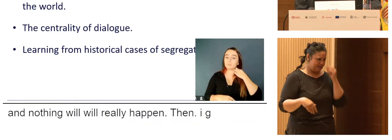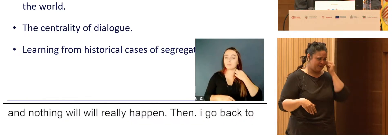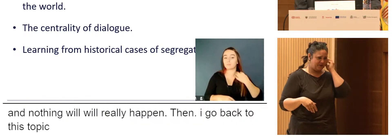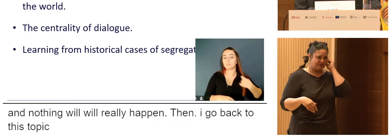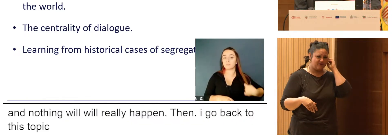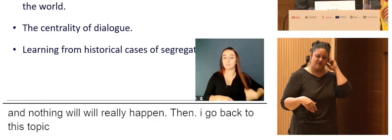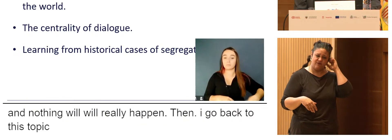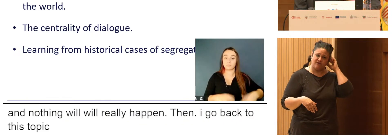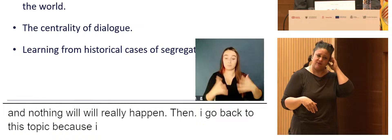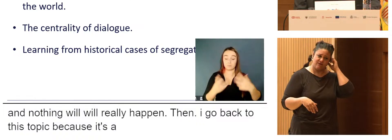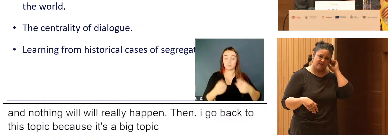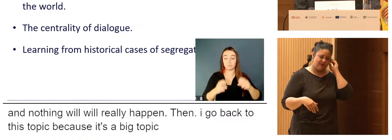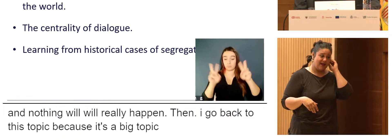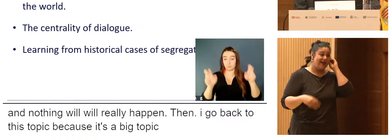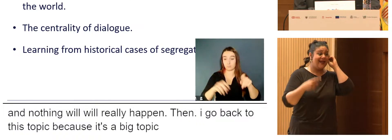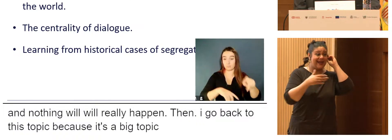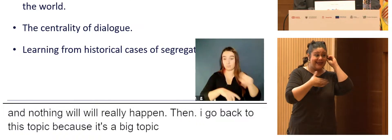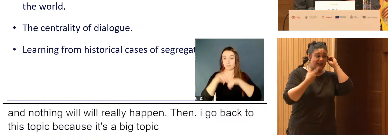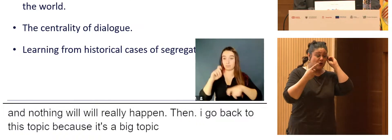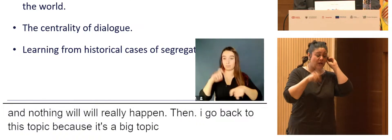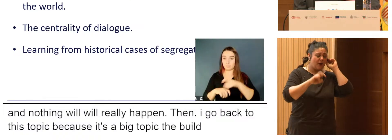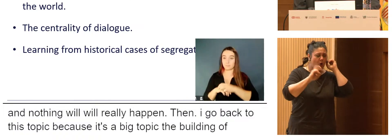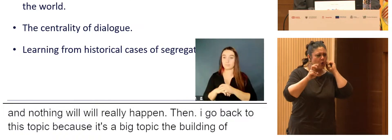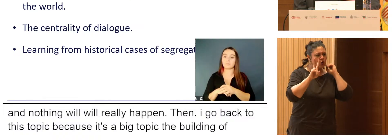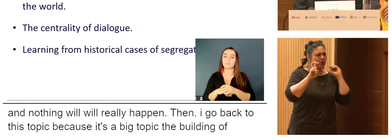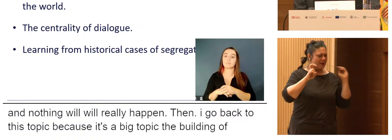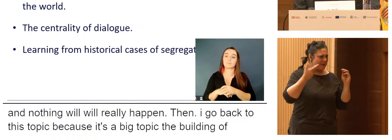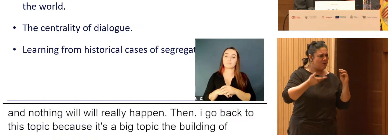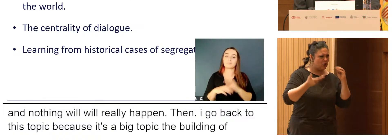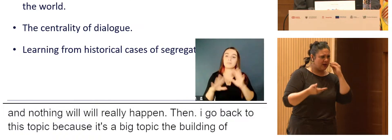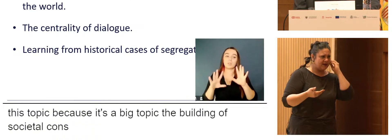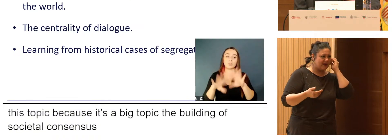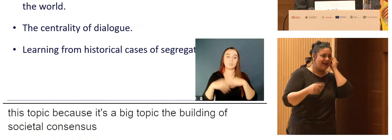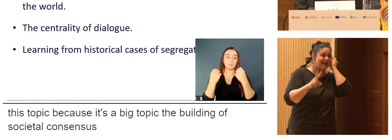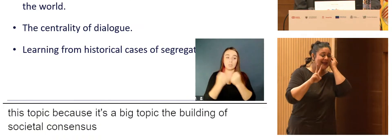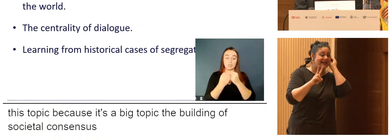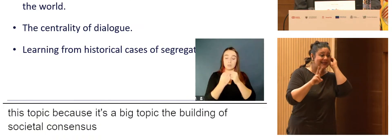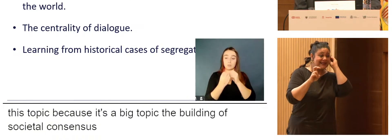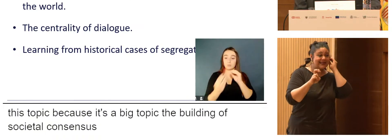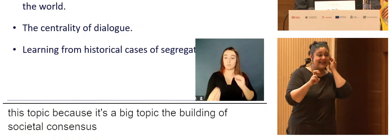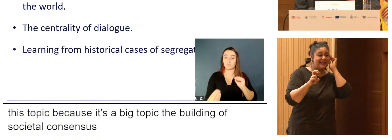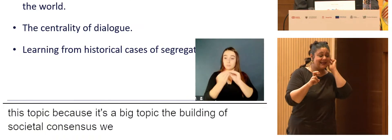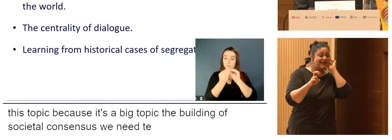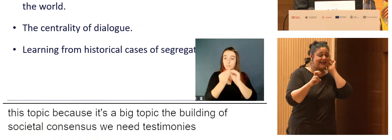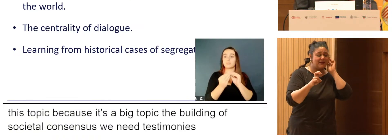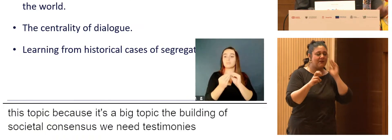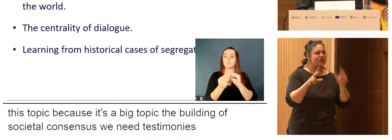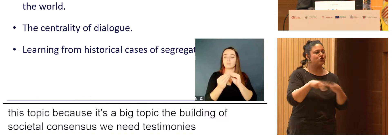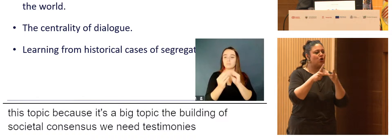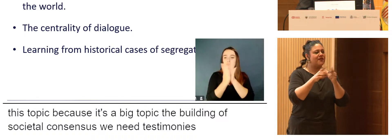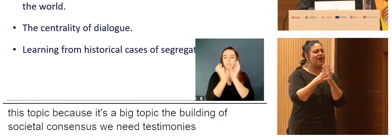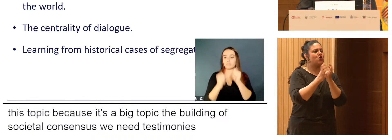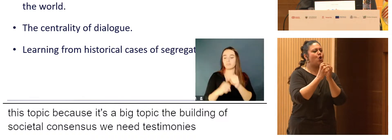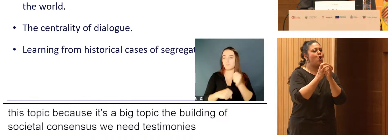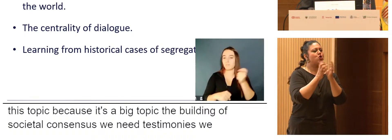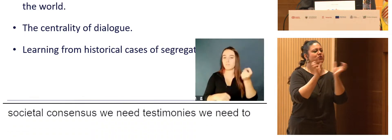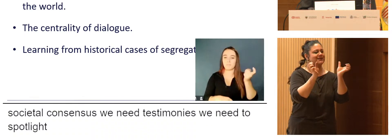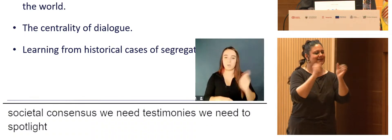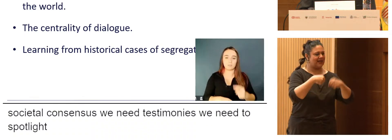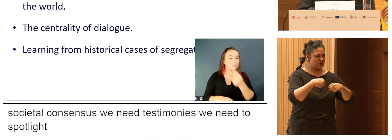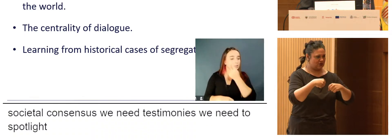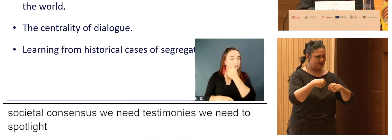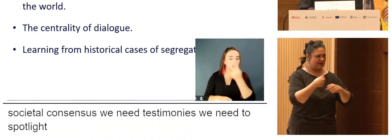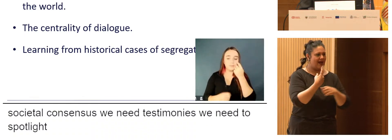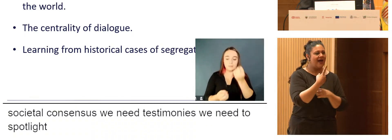it's a big topic, the building of societal consensus. We need testimonies. We need to spot lighthouse